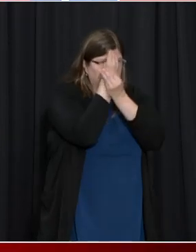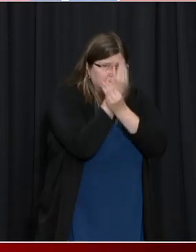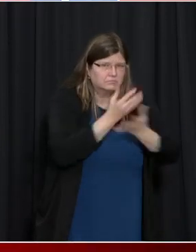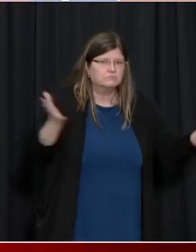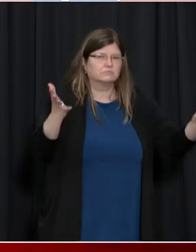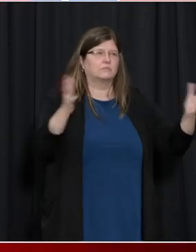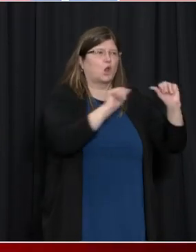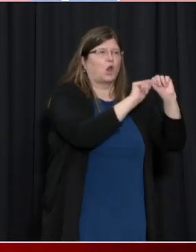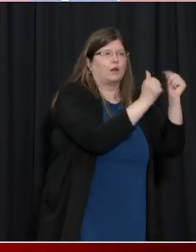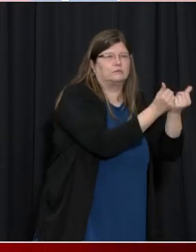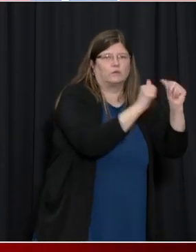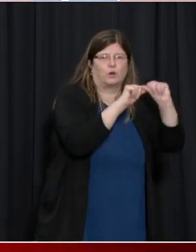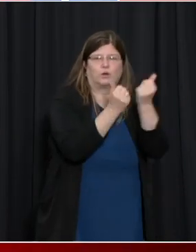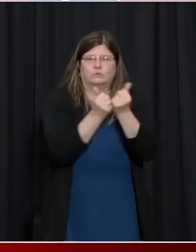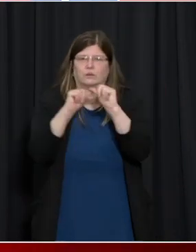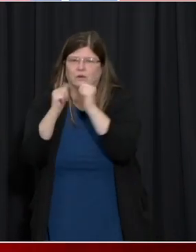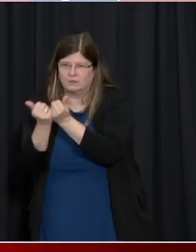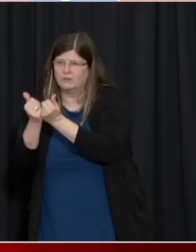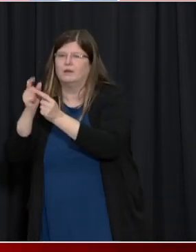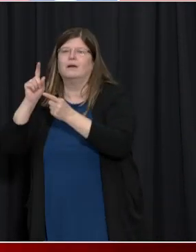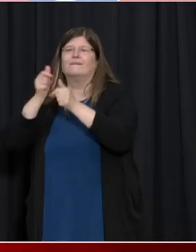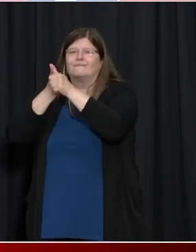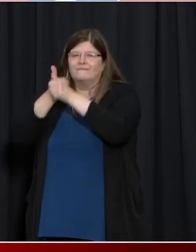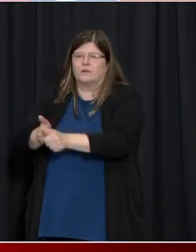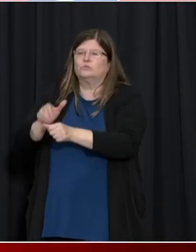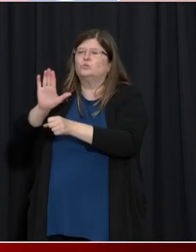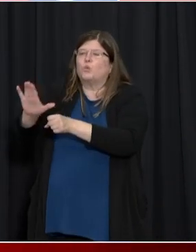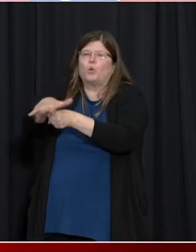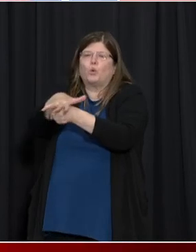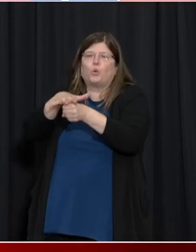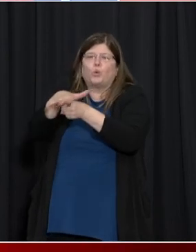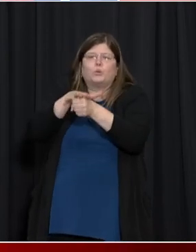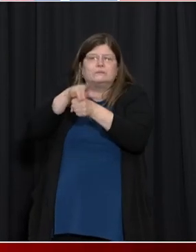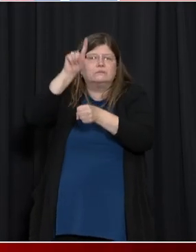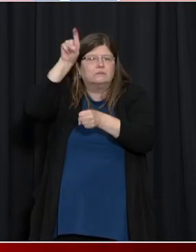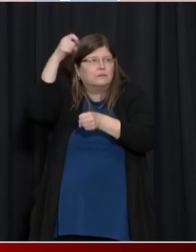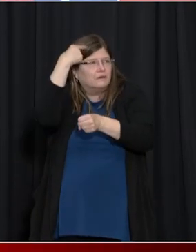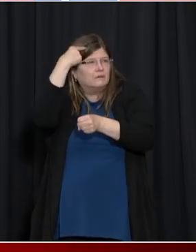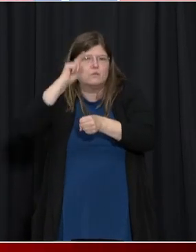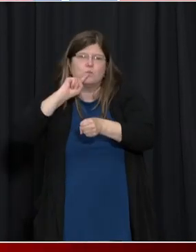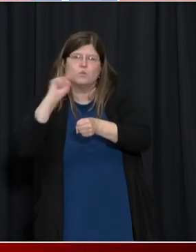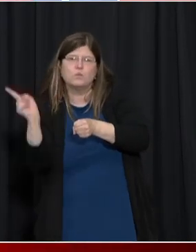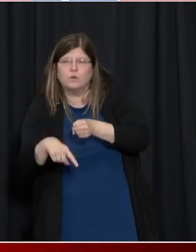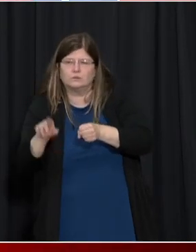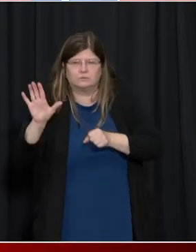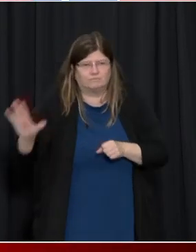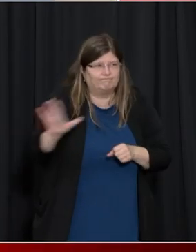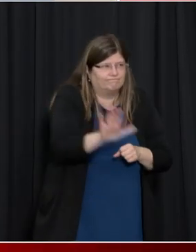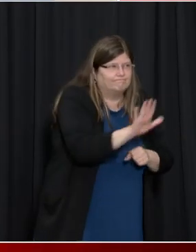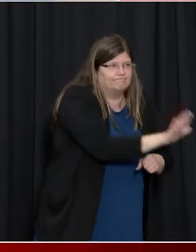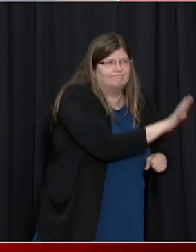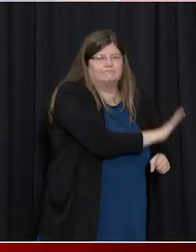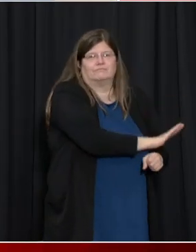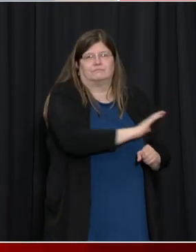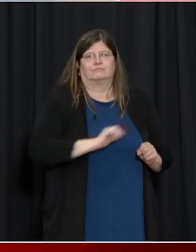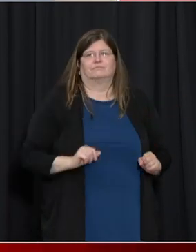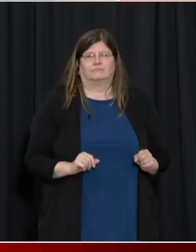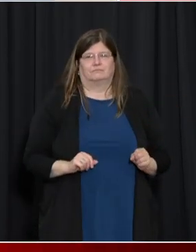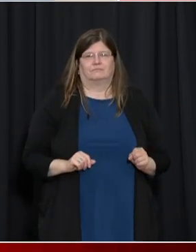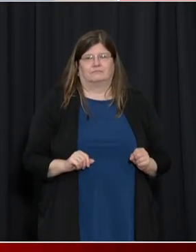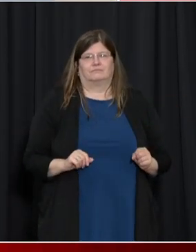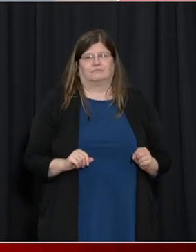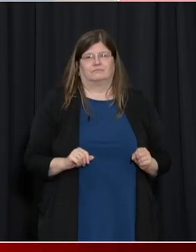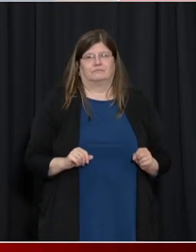anything otherwise. But we will continue to engage with them on that issue. And then another question on the recommendations, and I